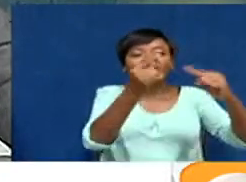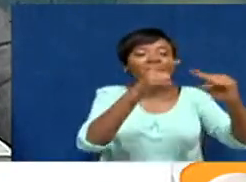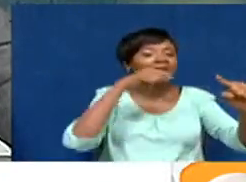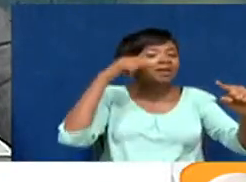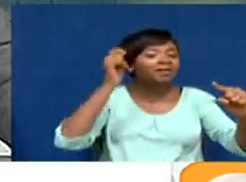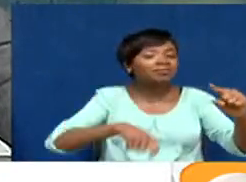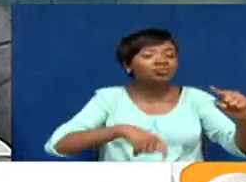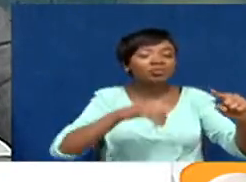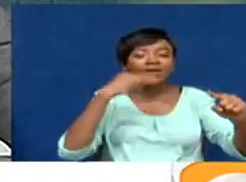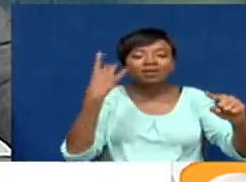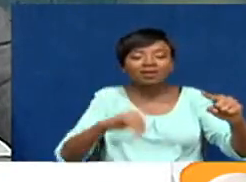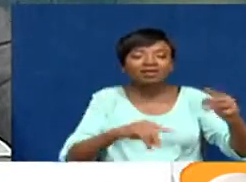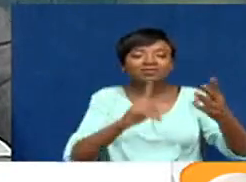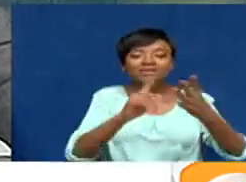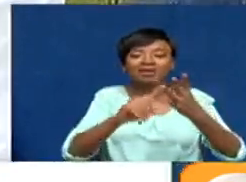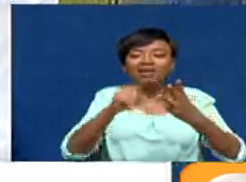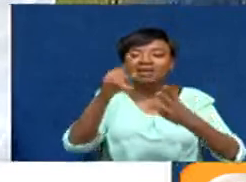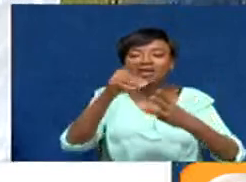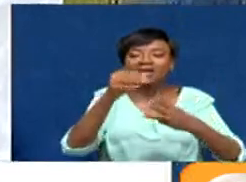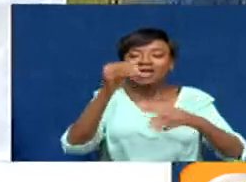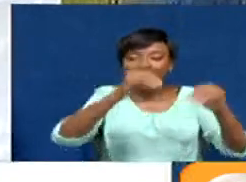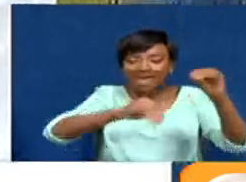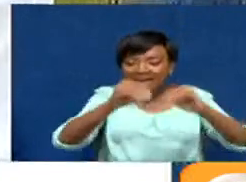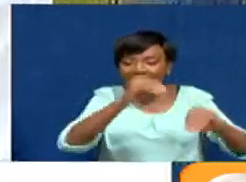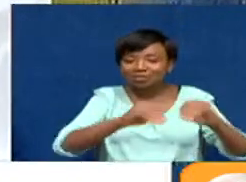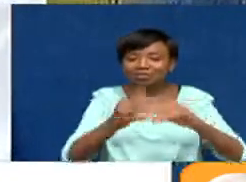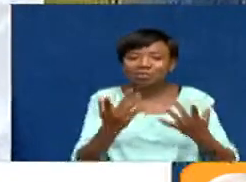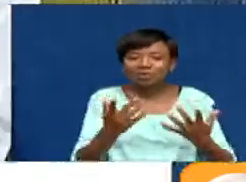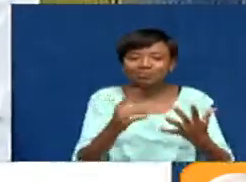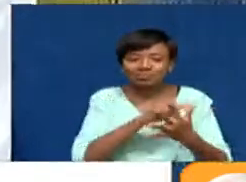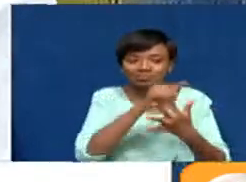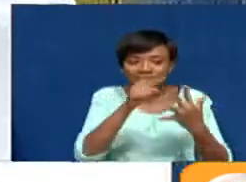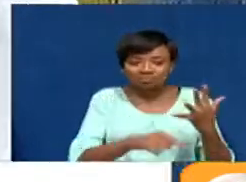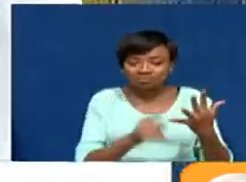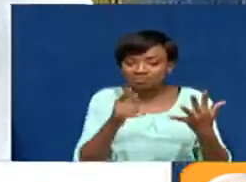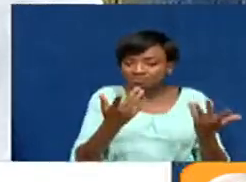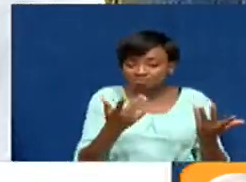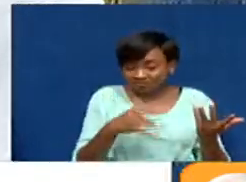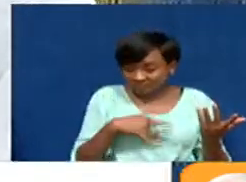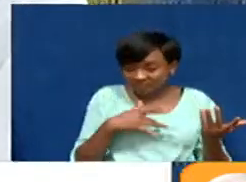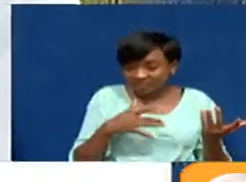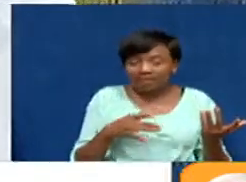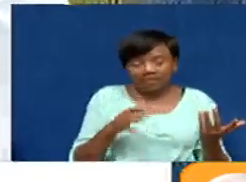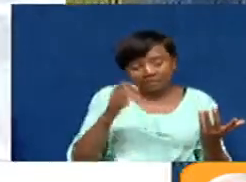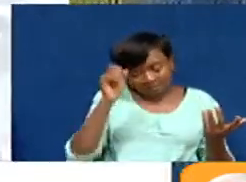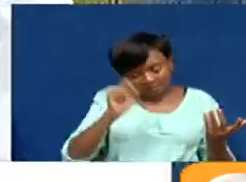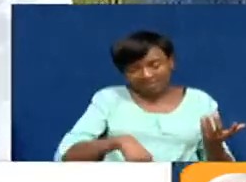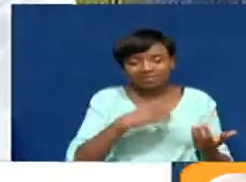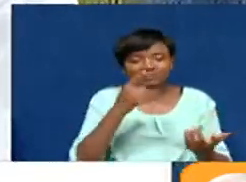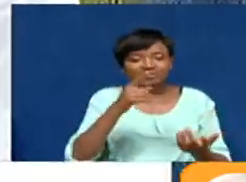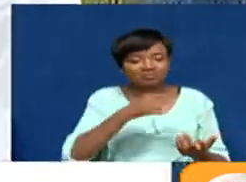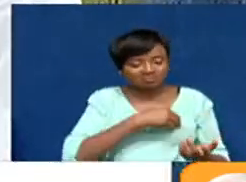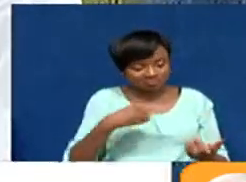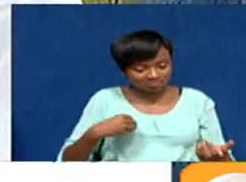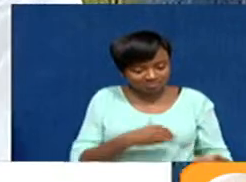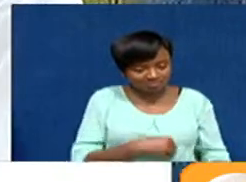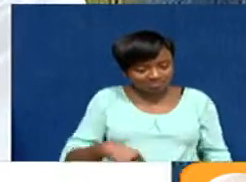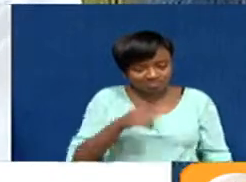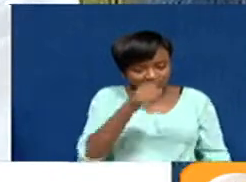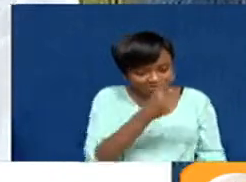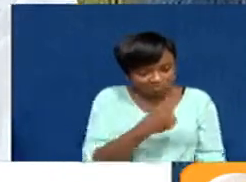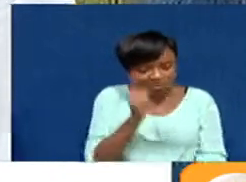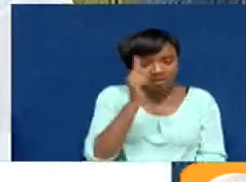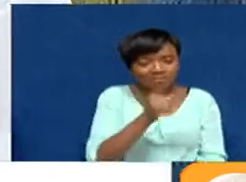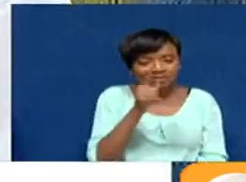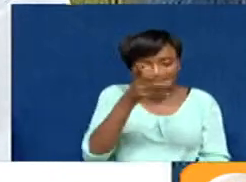election? Maura, you're leading me to say it's hard. And you're right, it's going to be hard for two reasons. If you look at the